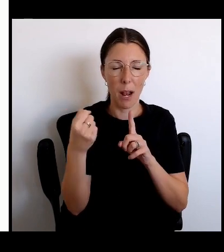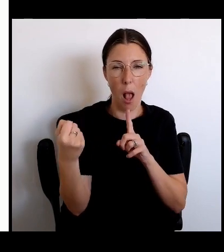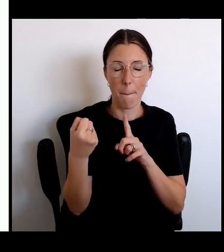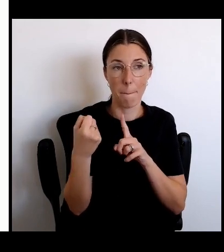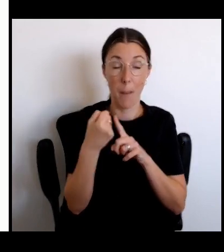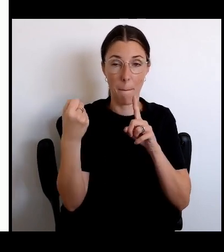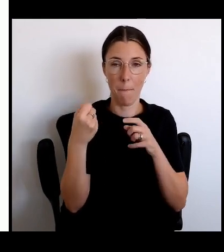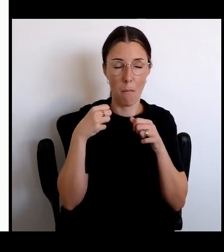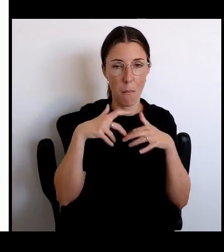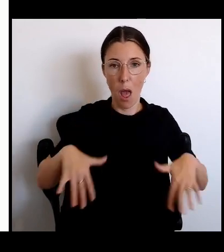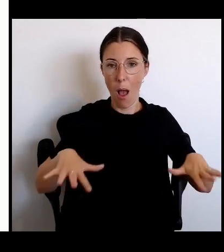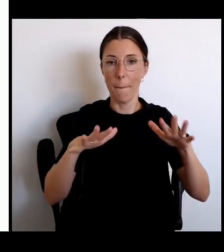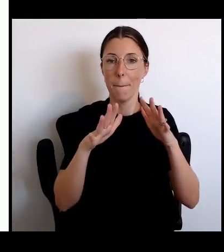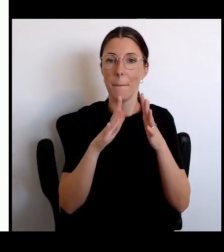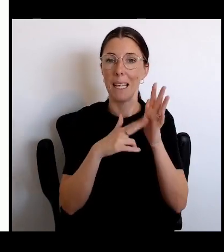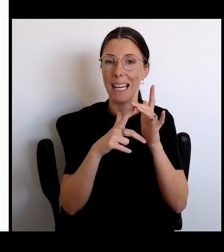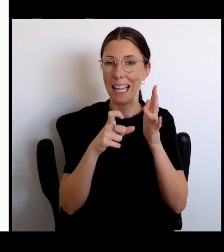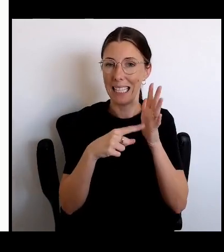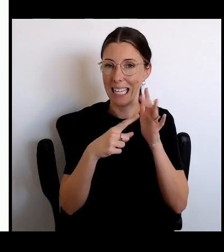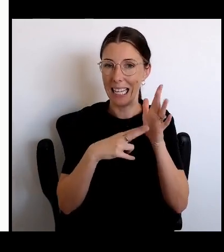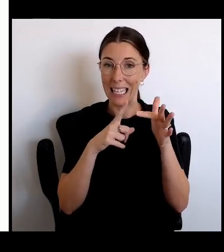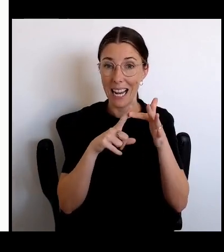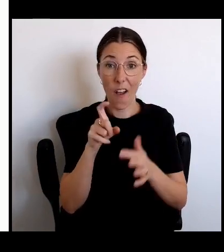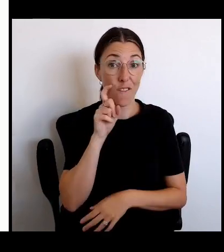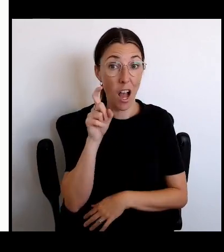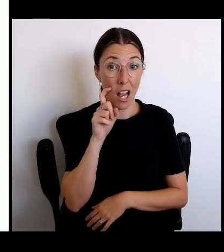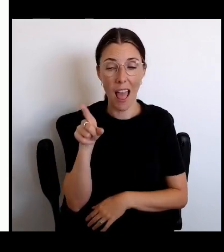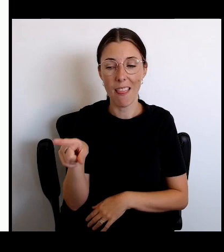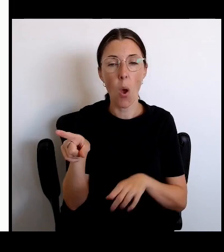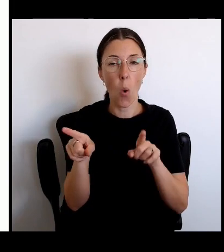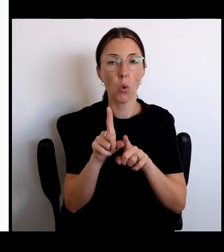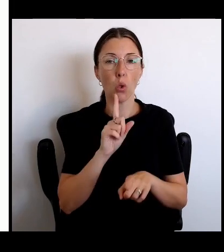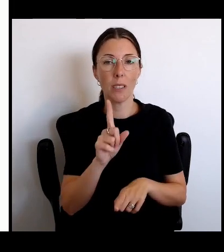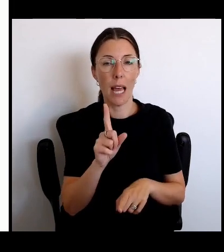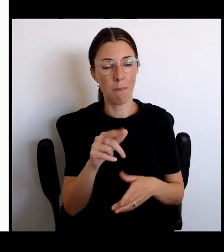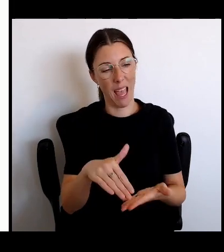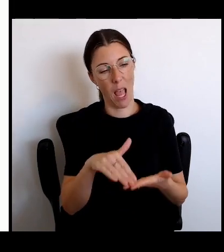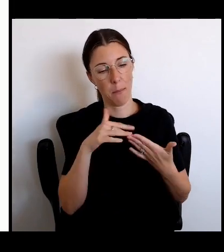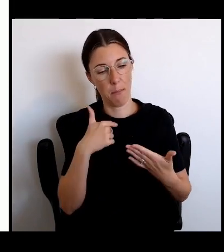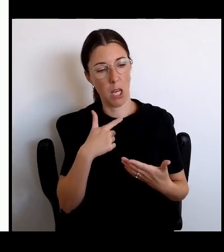they do acknowledge that it really does help you to look good or to fit in, which is important to this group.